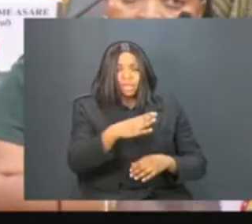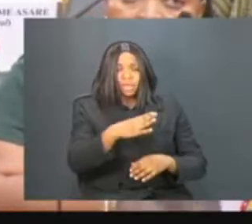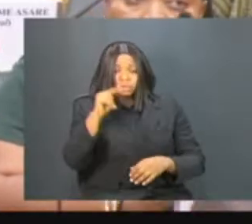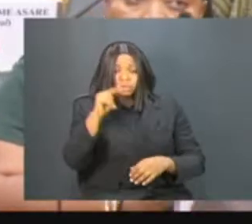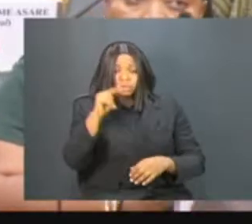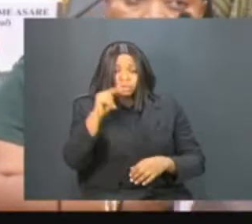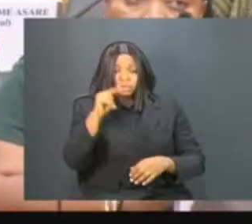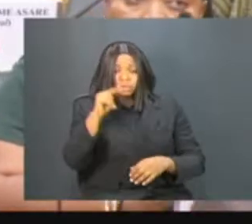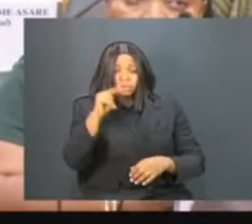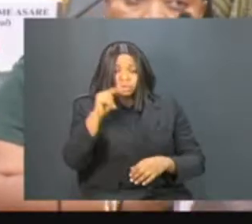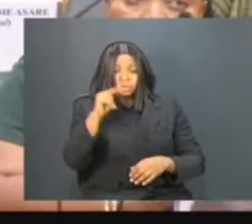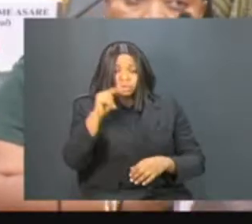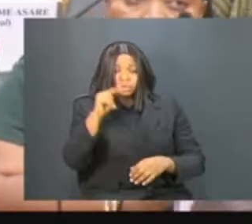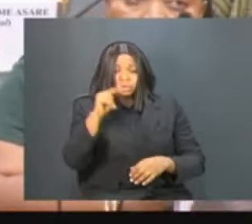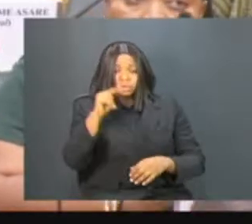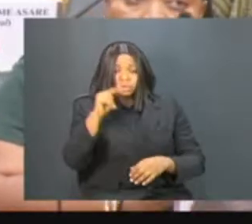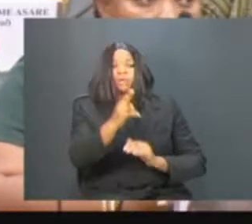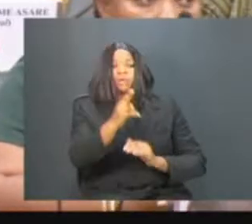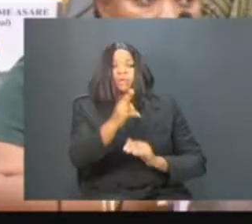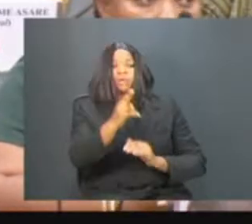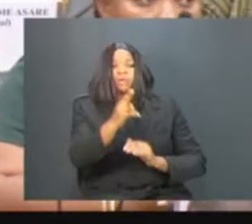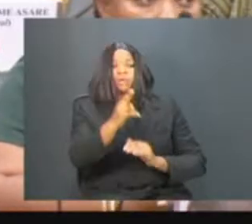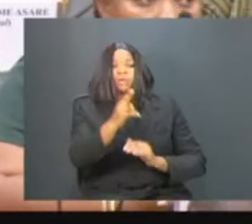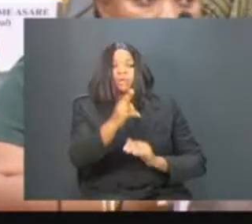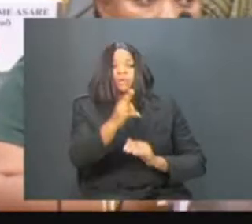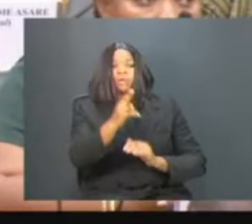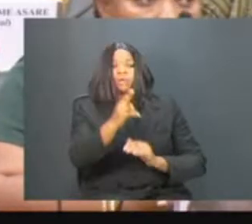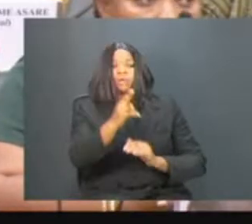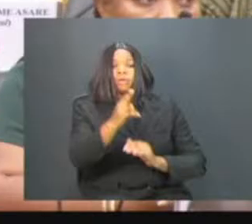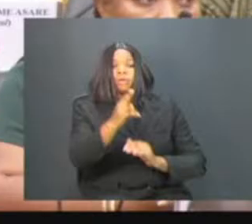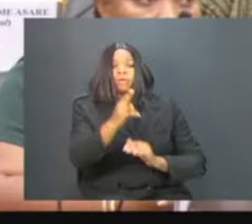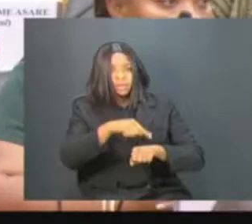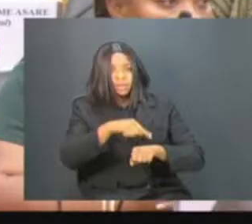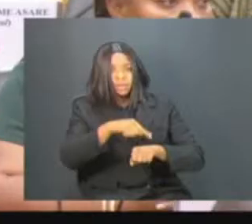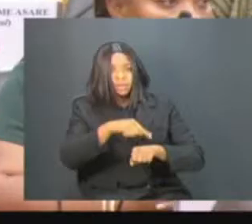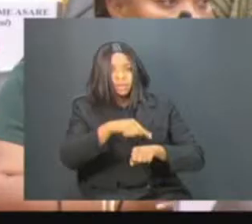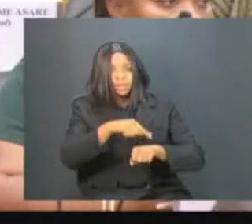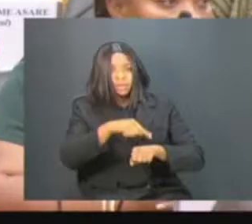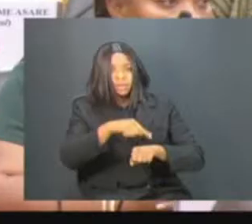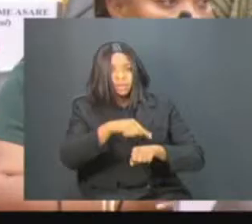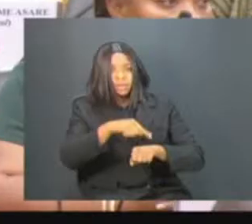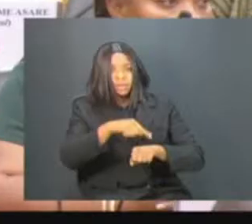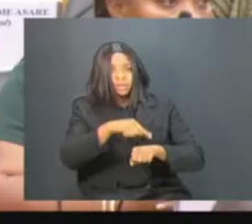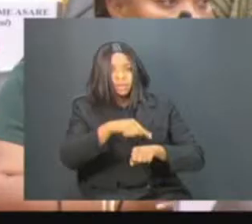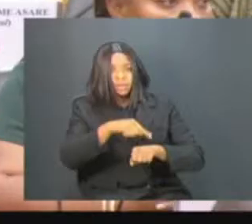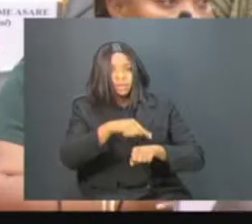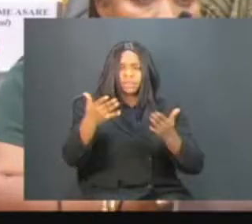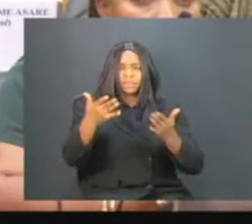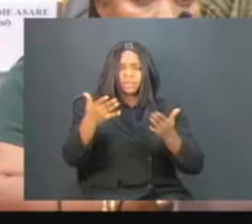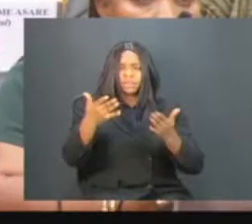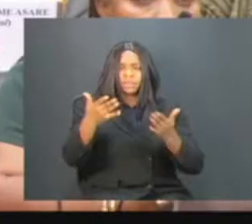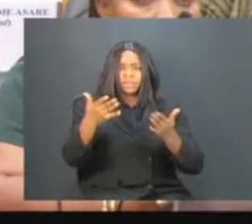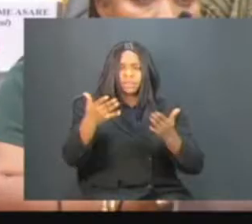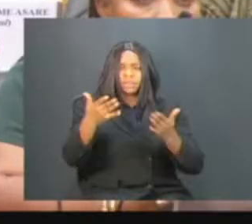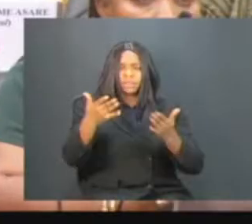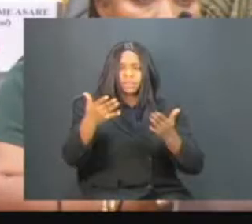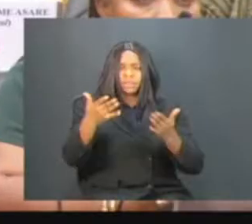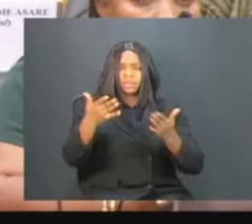24-hour shift service, 8-hour shift service, that is exactly what we will provide. We never